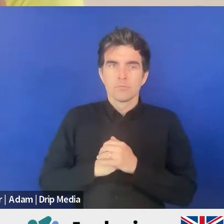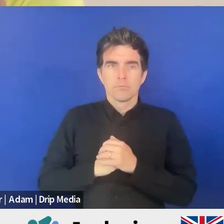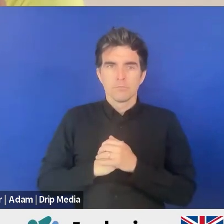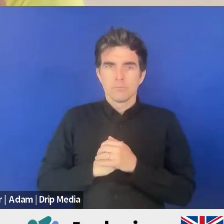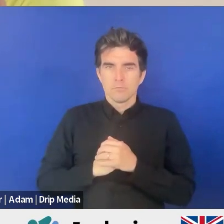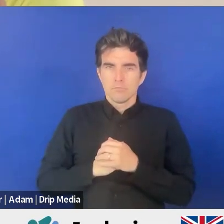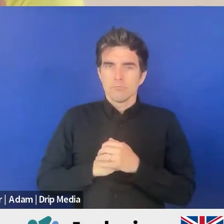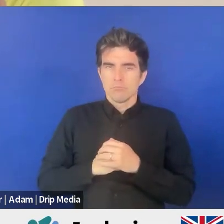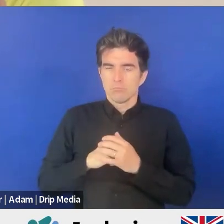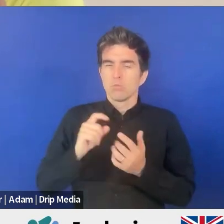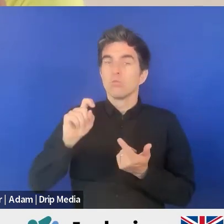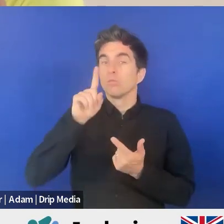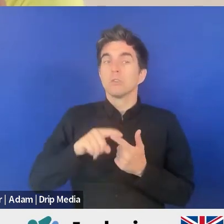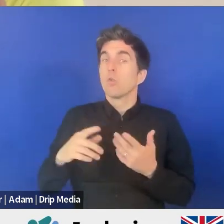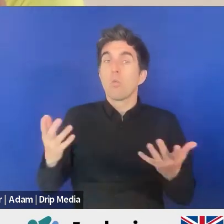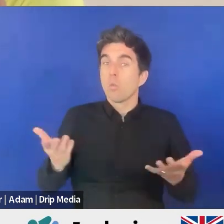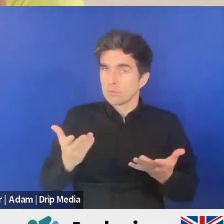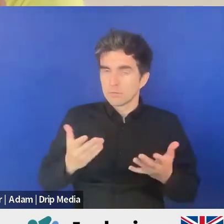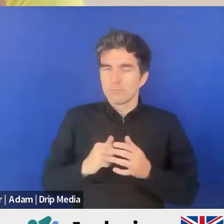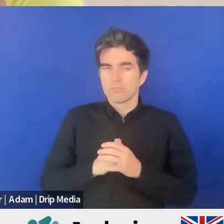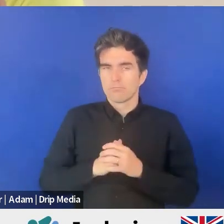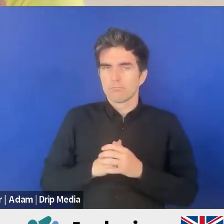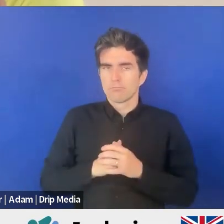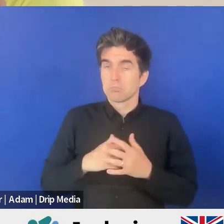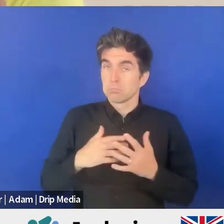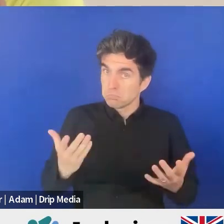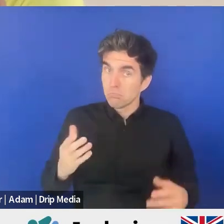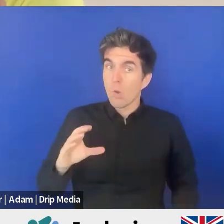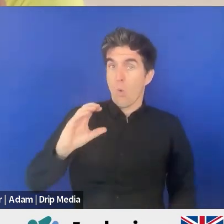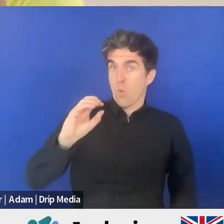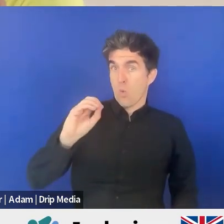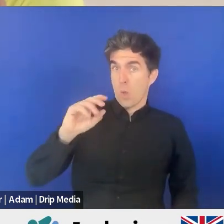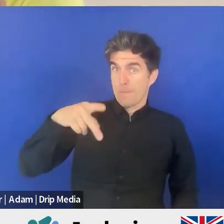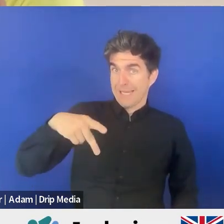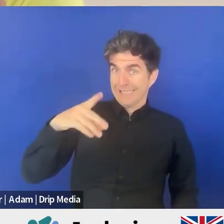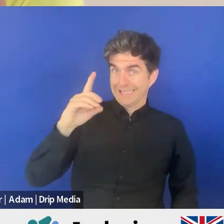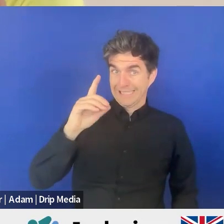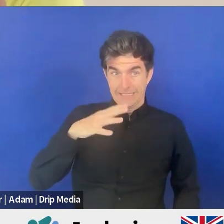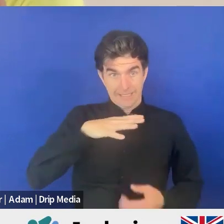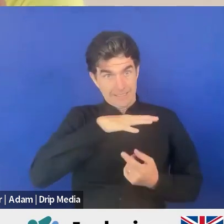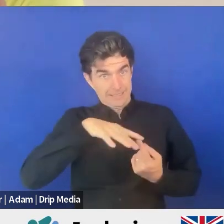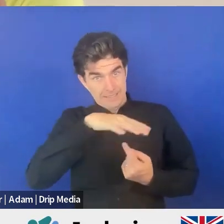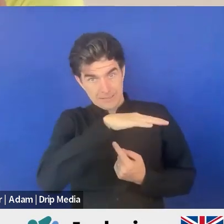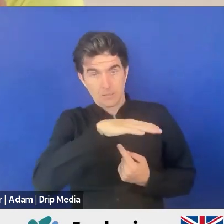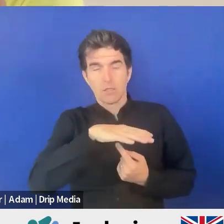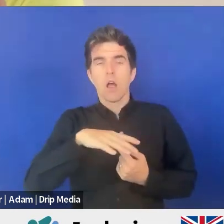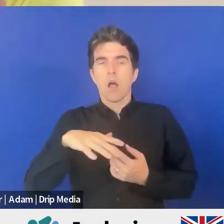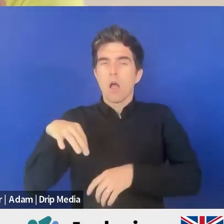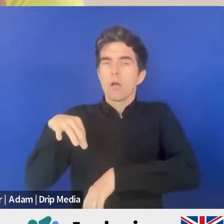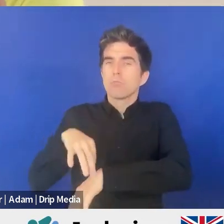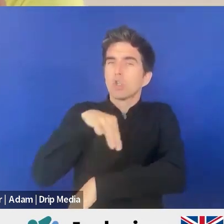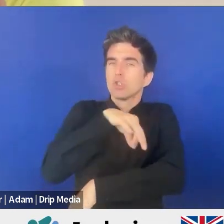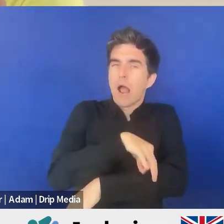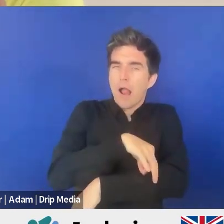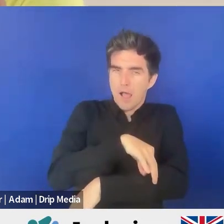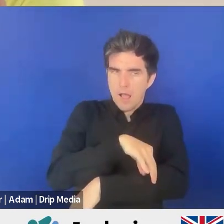asks, how can OPDs and municipalities work together to ensure inclusive education for children